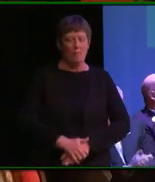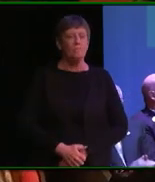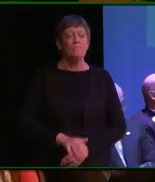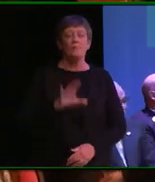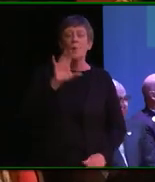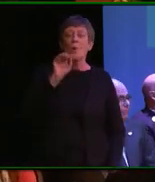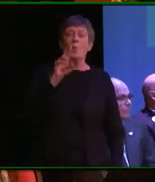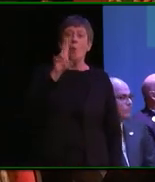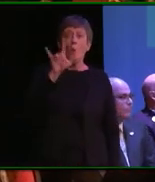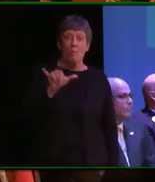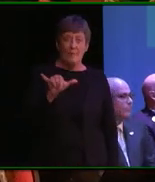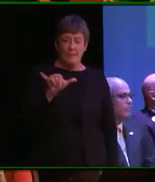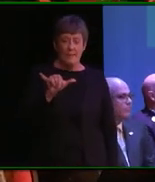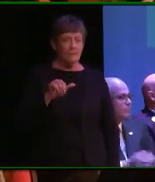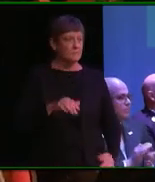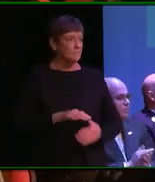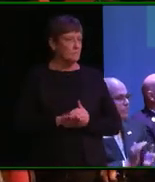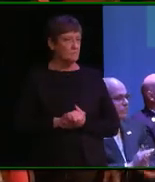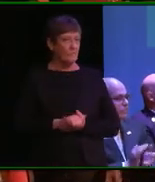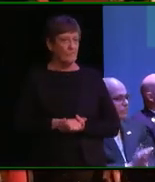Colby Karum,